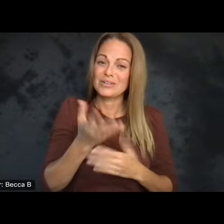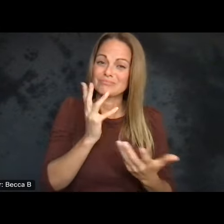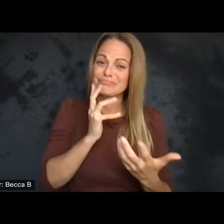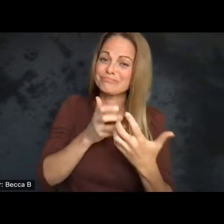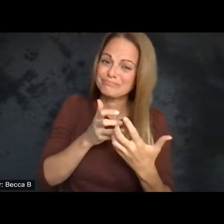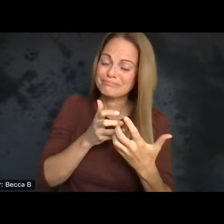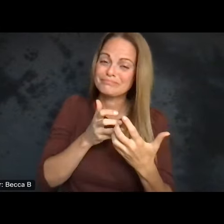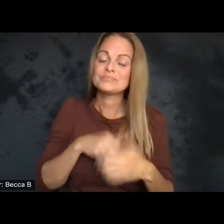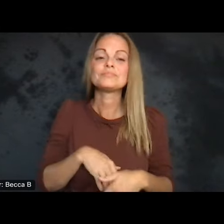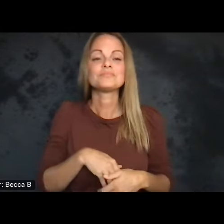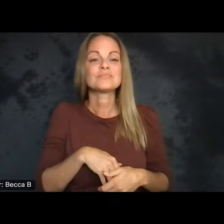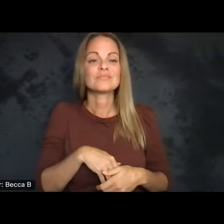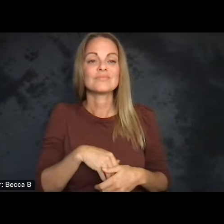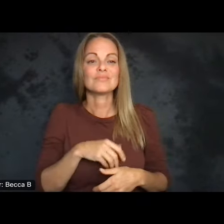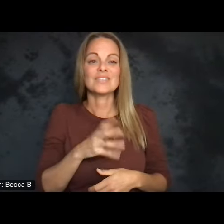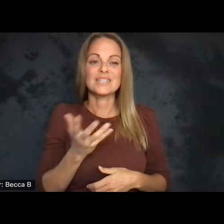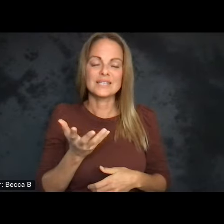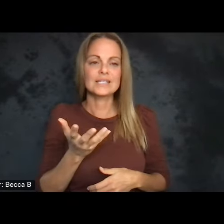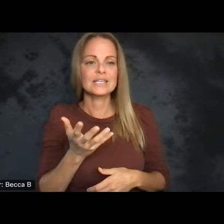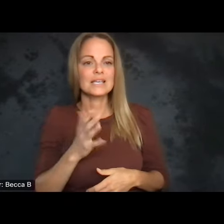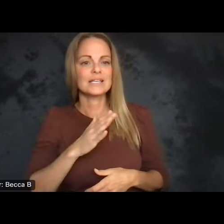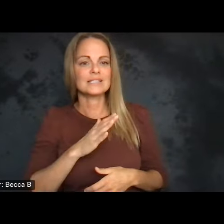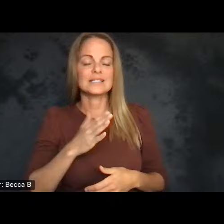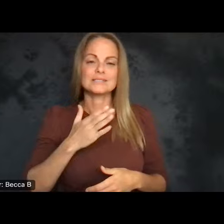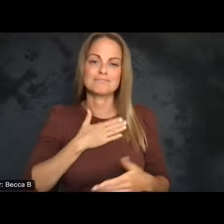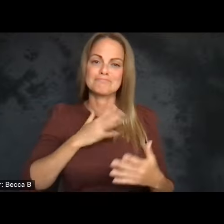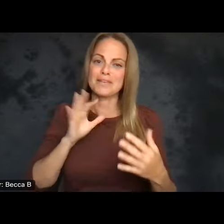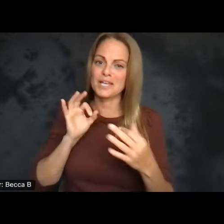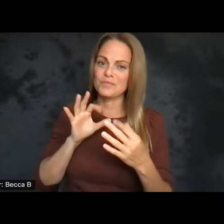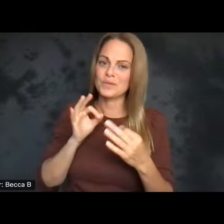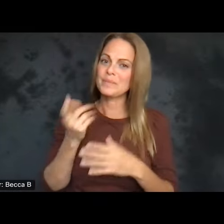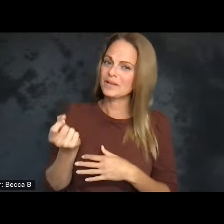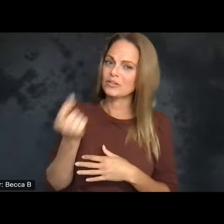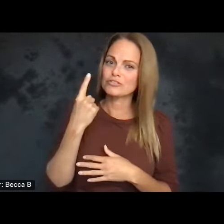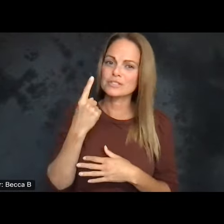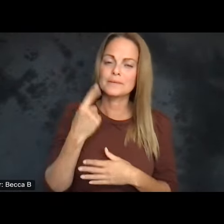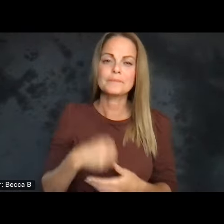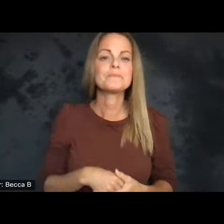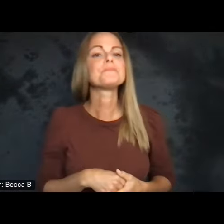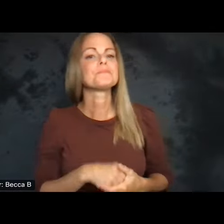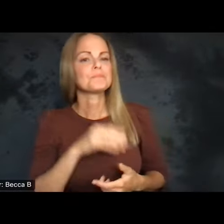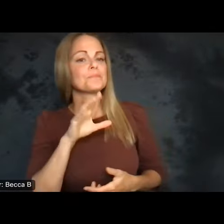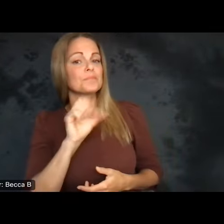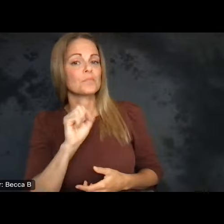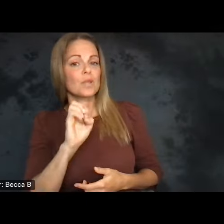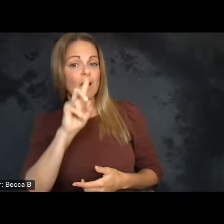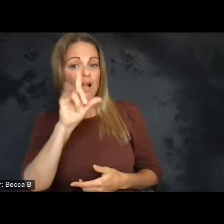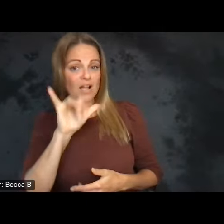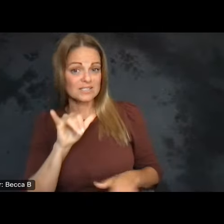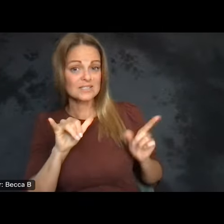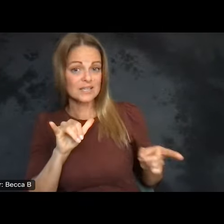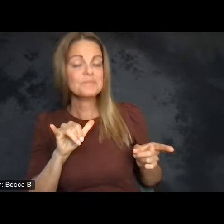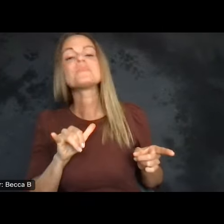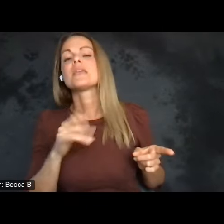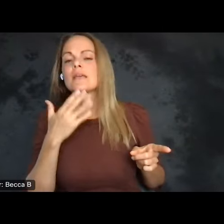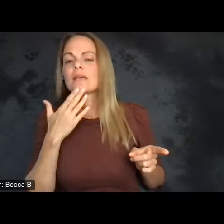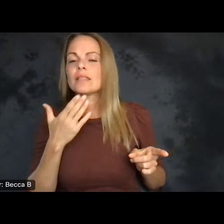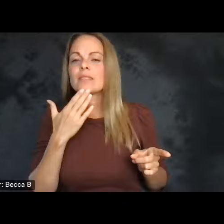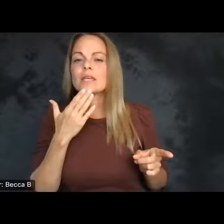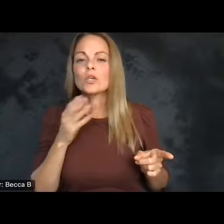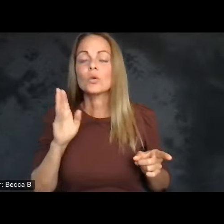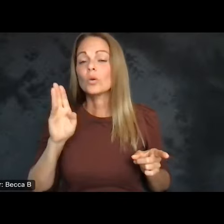That's what I'm getting on feedback, so. okay. Mr. Osley. Thank you. Is there a